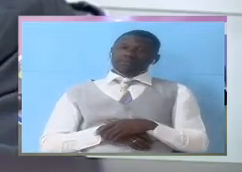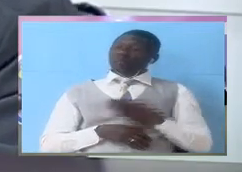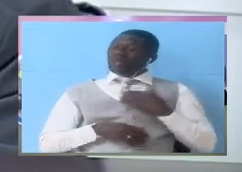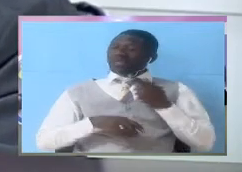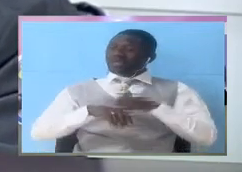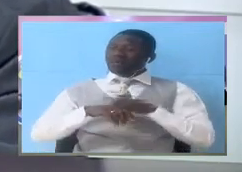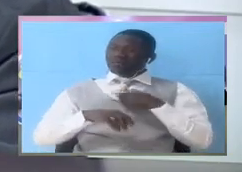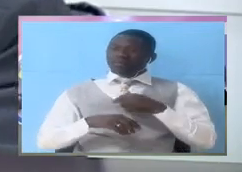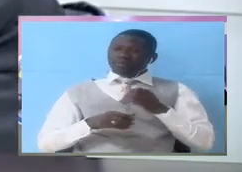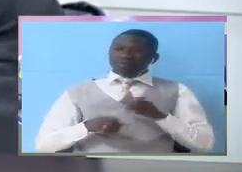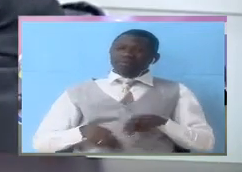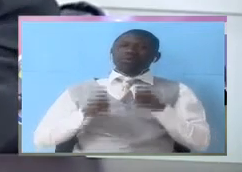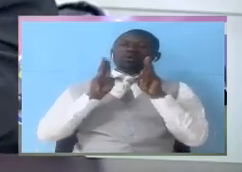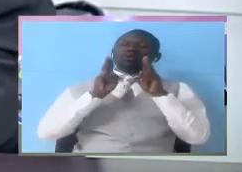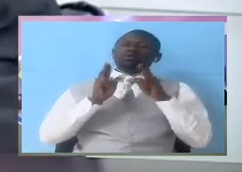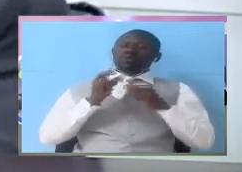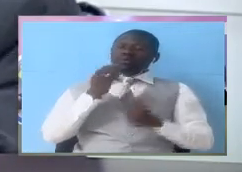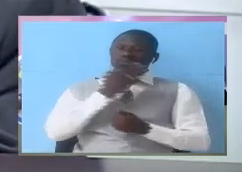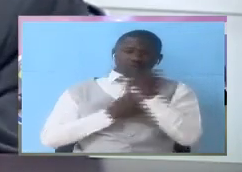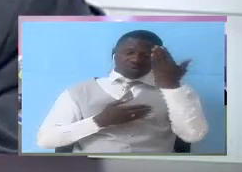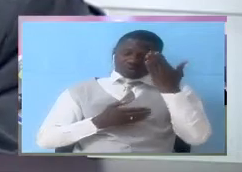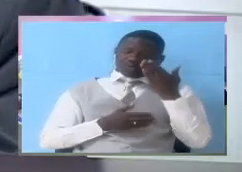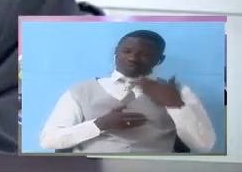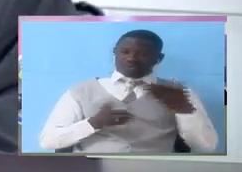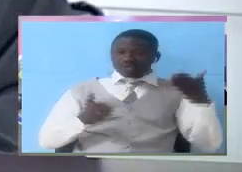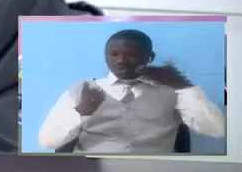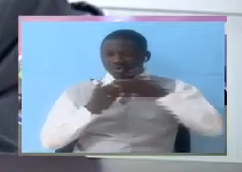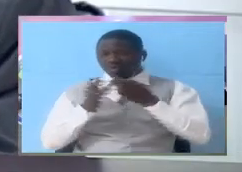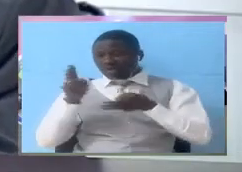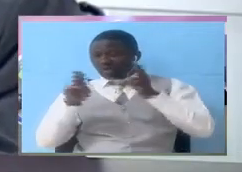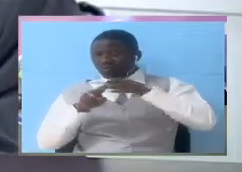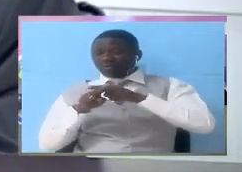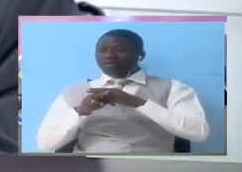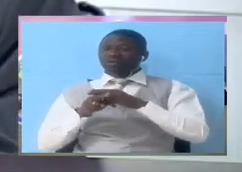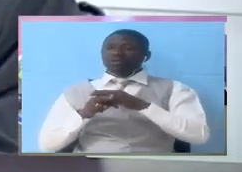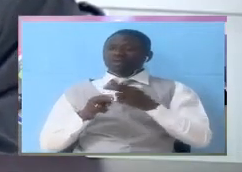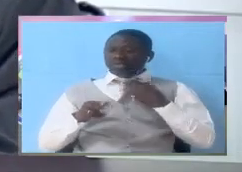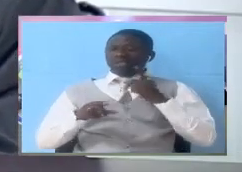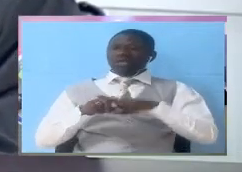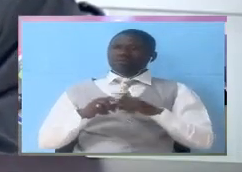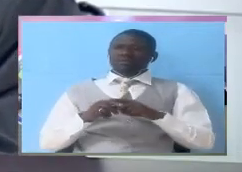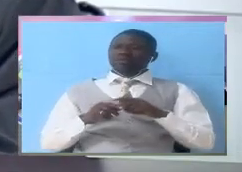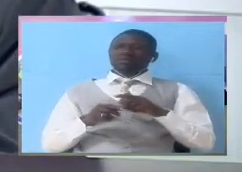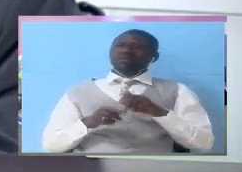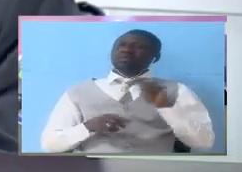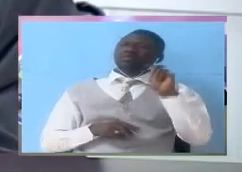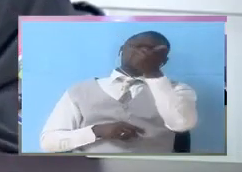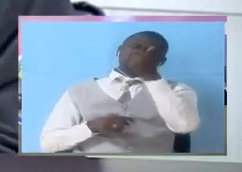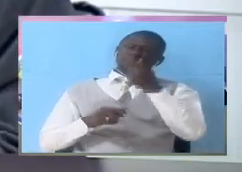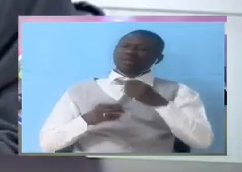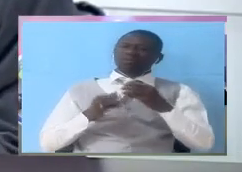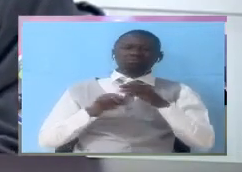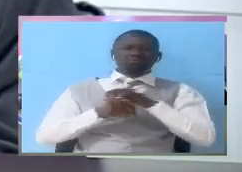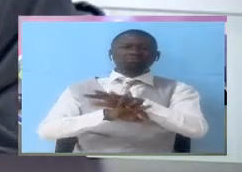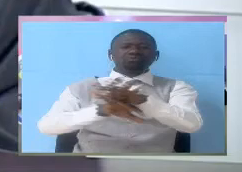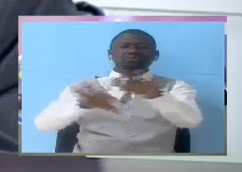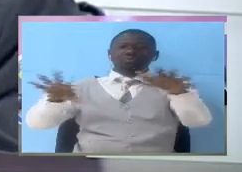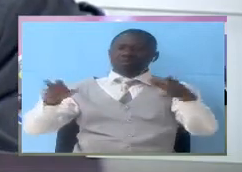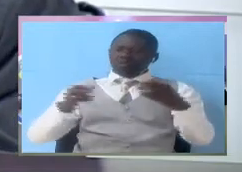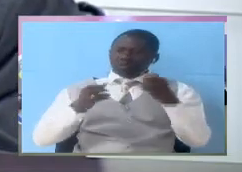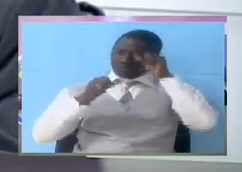morning to come to work, news had already settled in state house. Bala ma xey bay éw di ñew liggéey da fay fekk sax bata xel yoyu ag nañ state house.